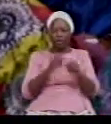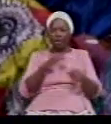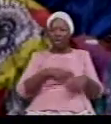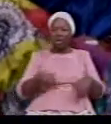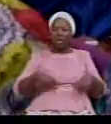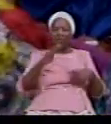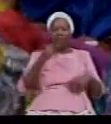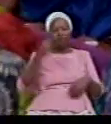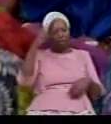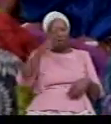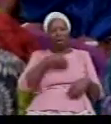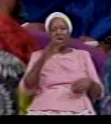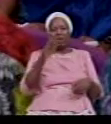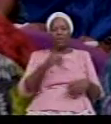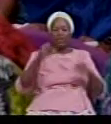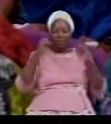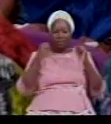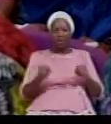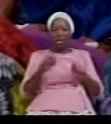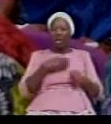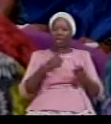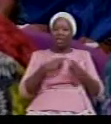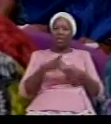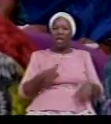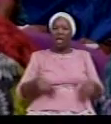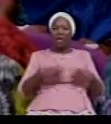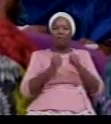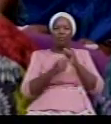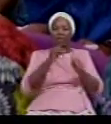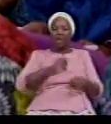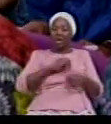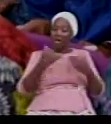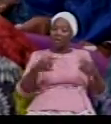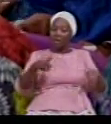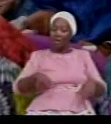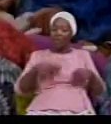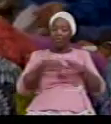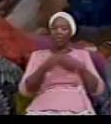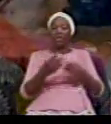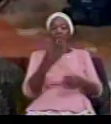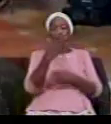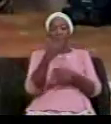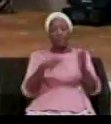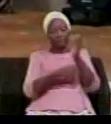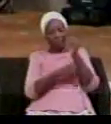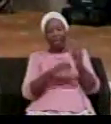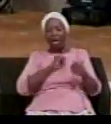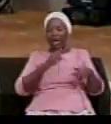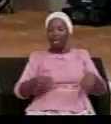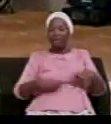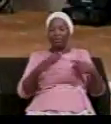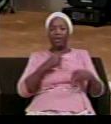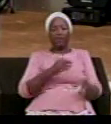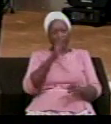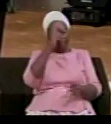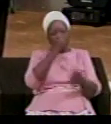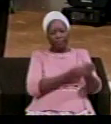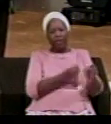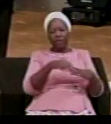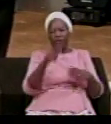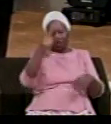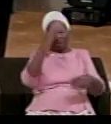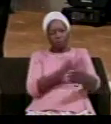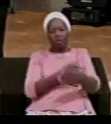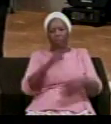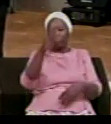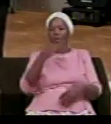life which I now live in the flesh, I live by the faith of the Son of God, who